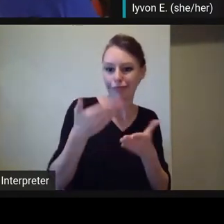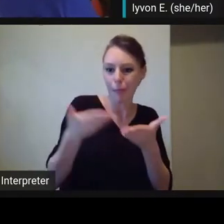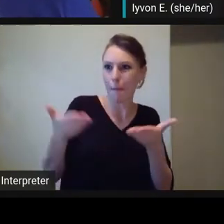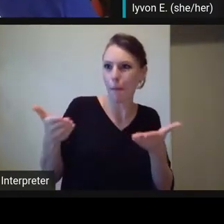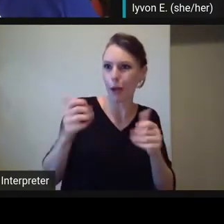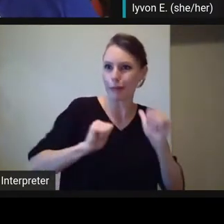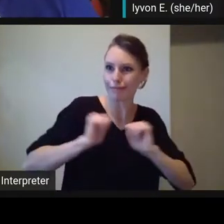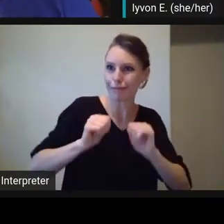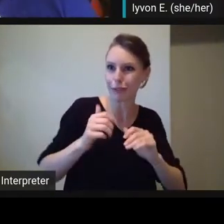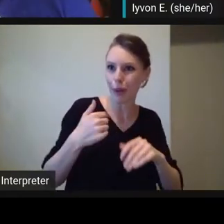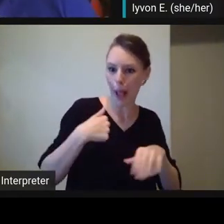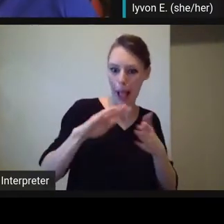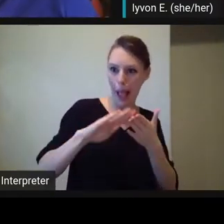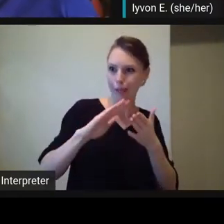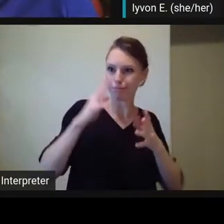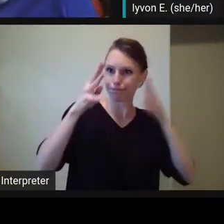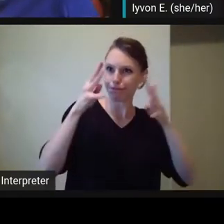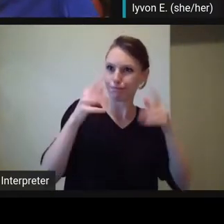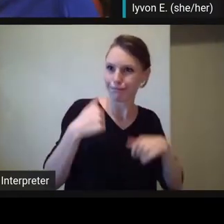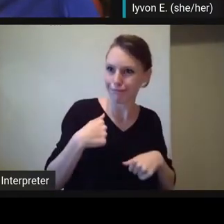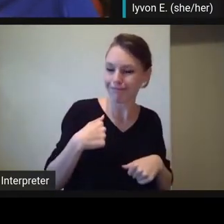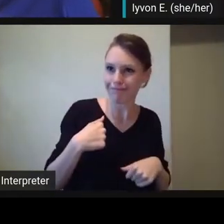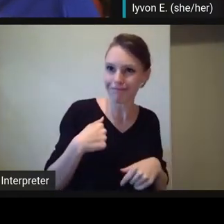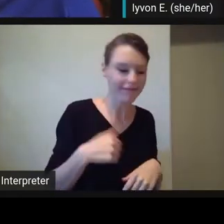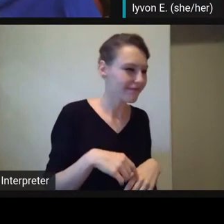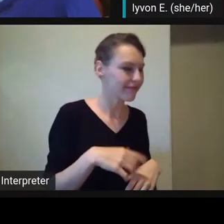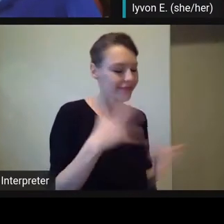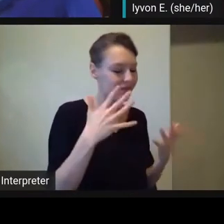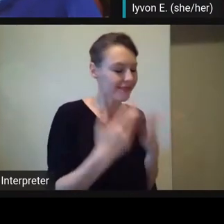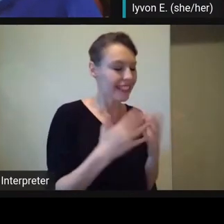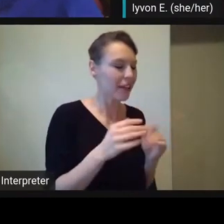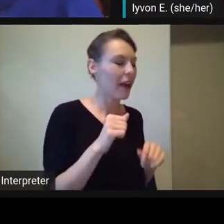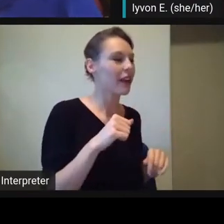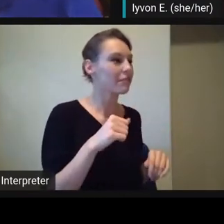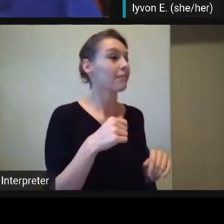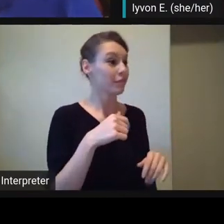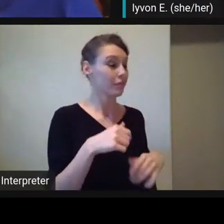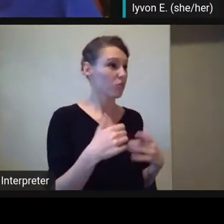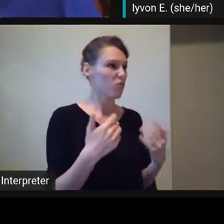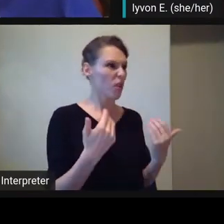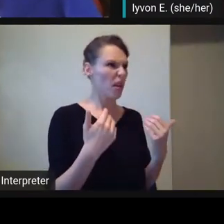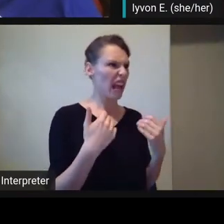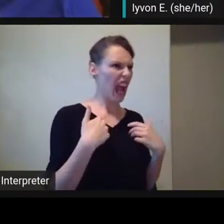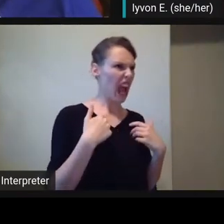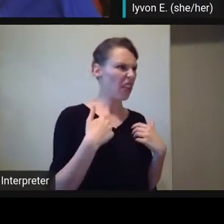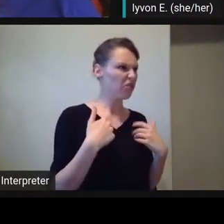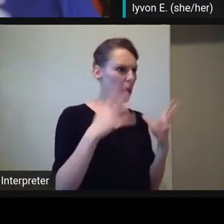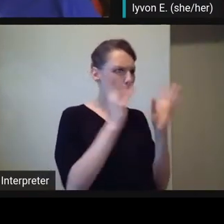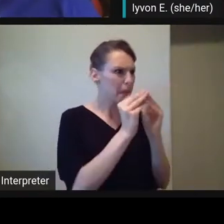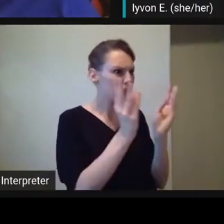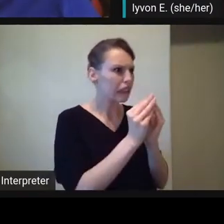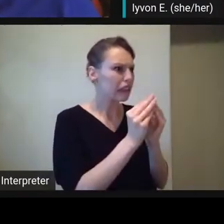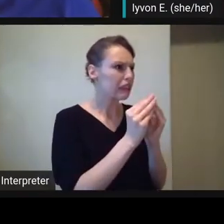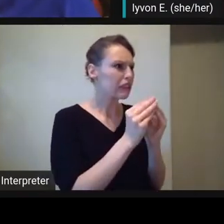and have like little just like have some of our meetings be like open broadcast Zoom meetings where people can like see